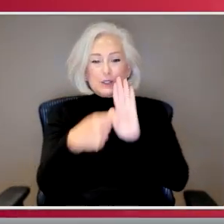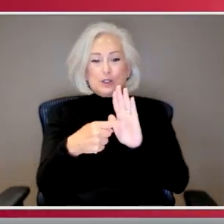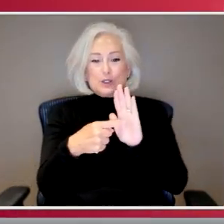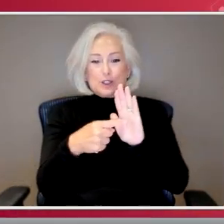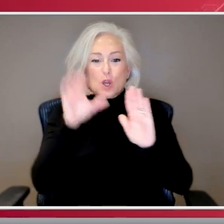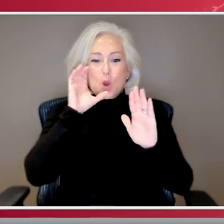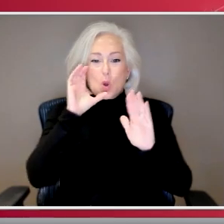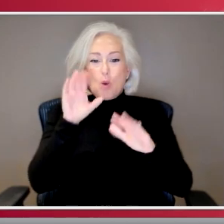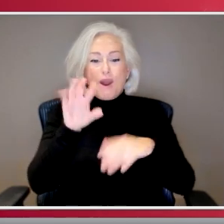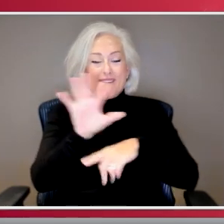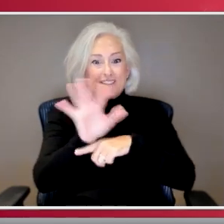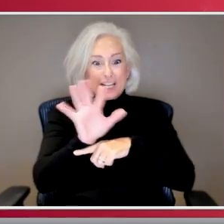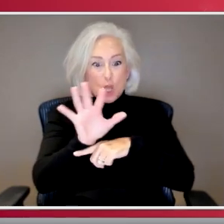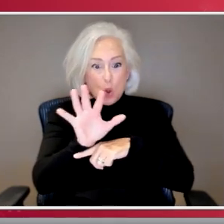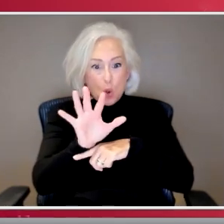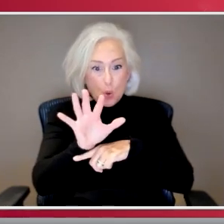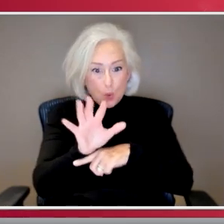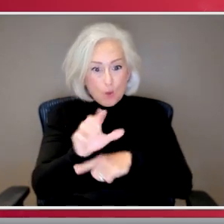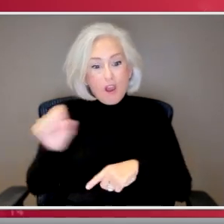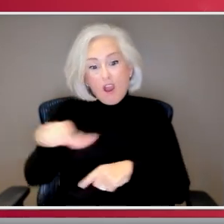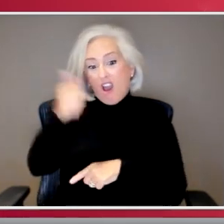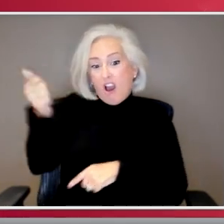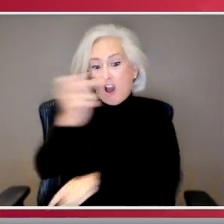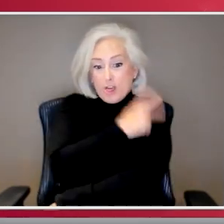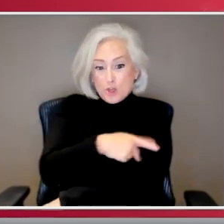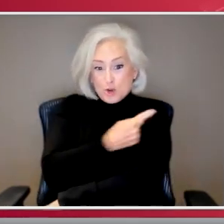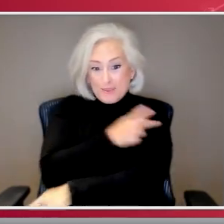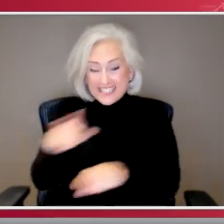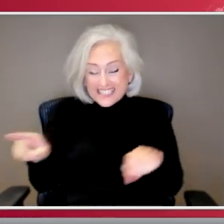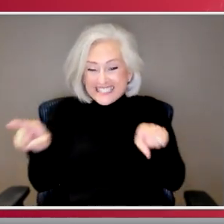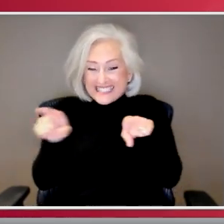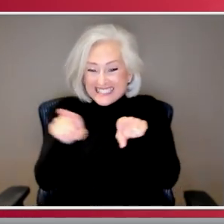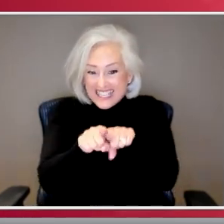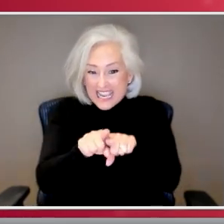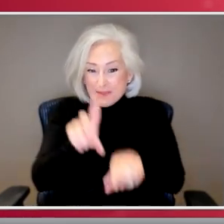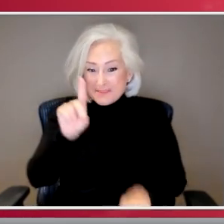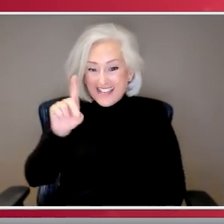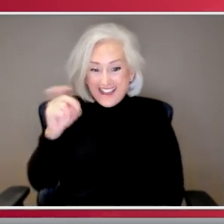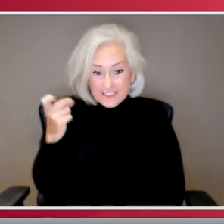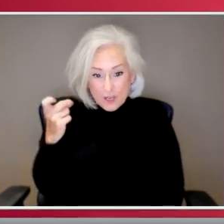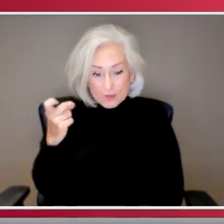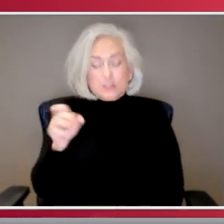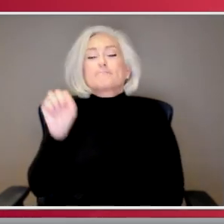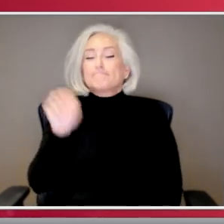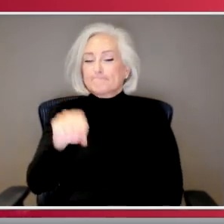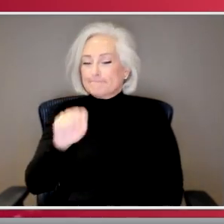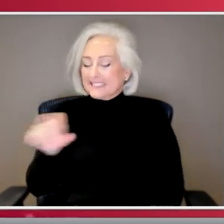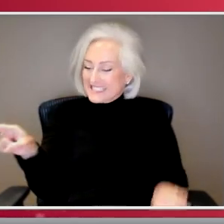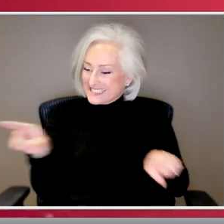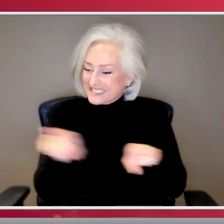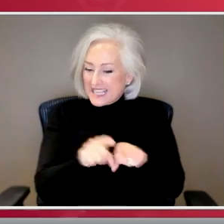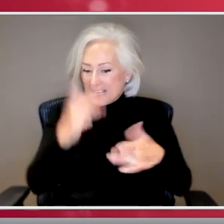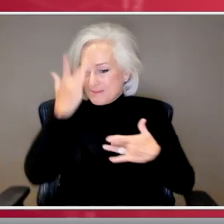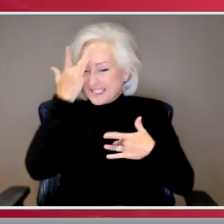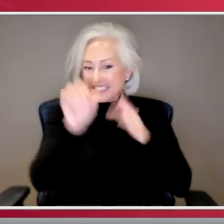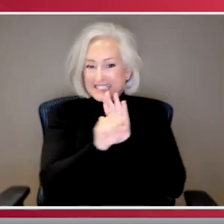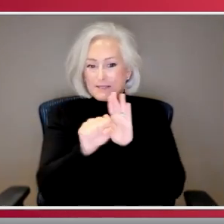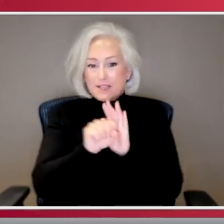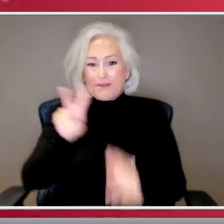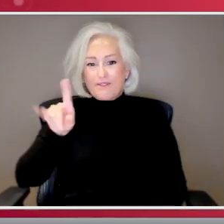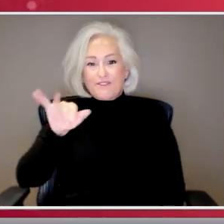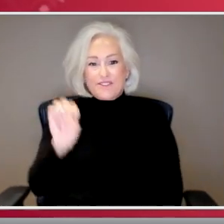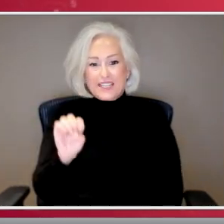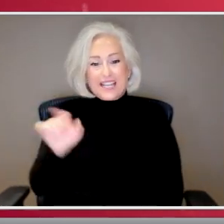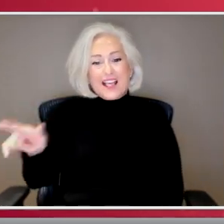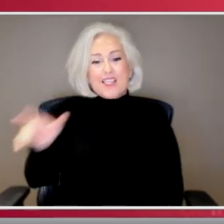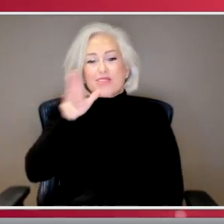smokes. So this is another patient with the same diagnosis? Yeah, this is a patient with very similar symptoms as Vicky. Hers was mostly manifesting as neck